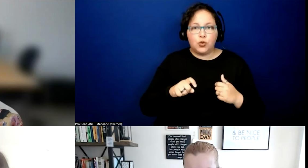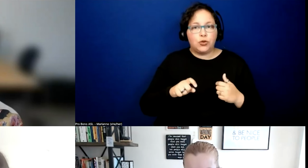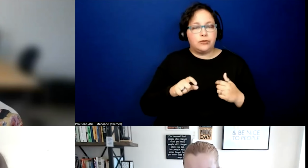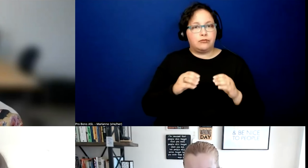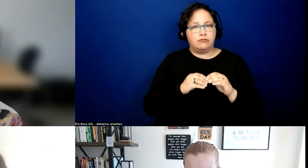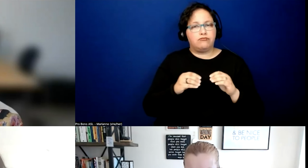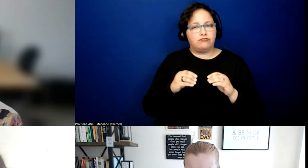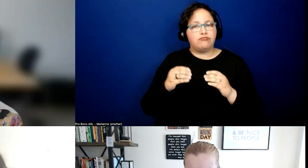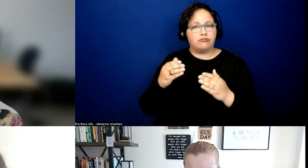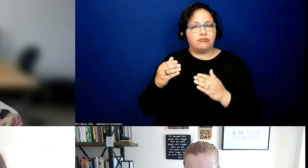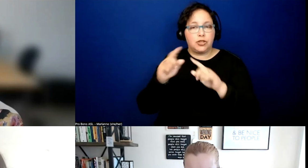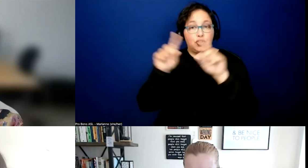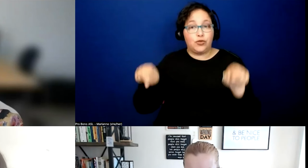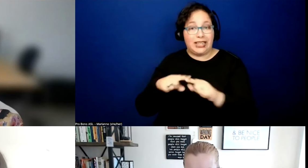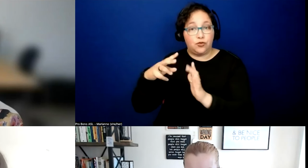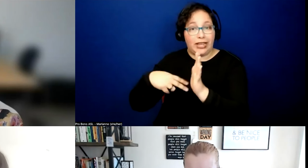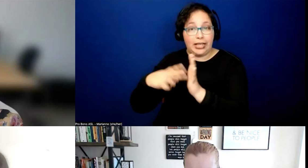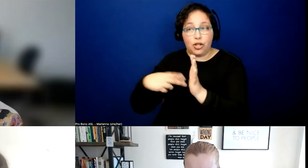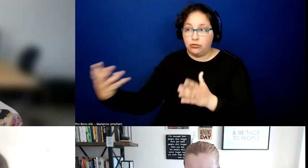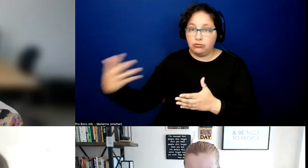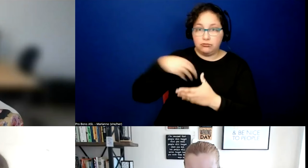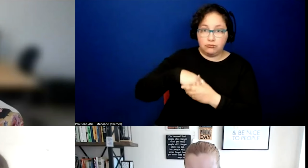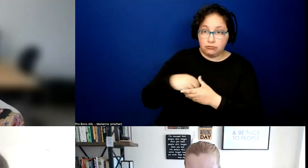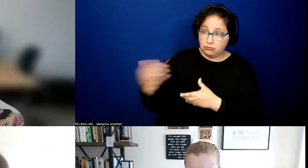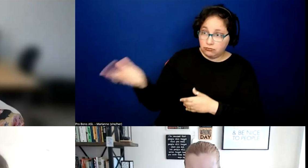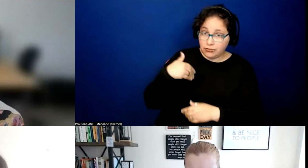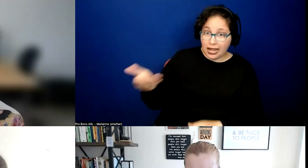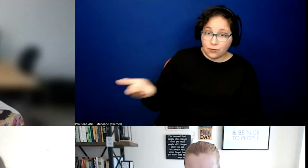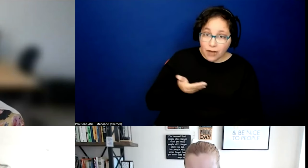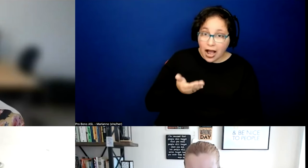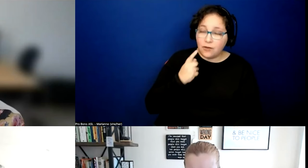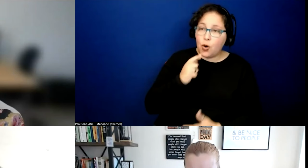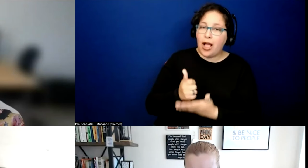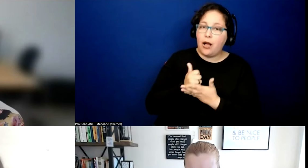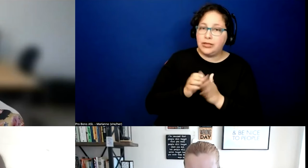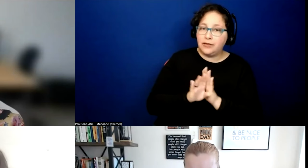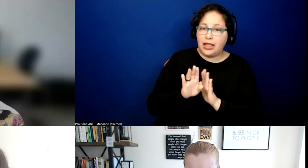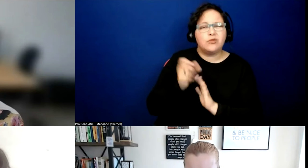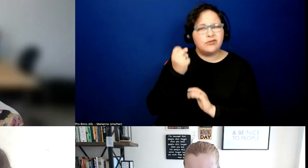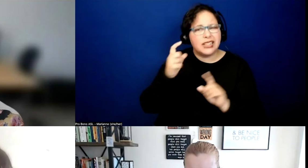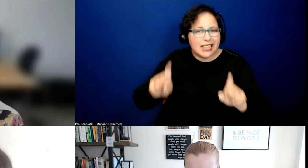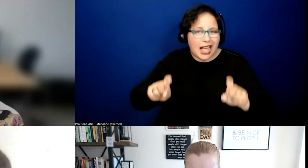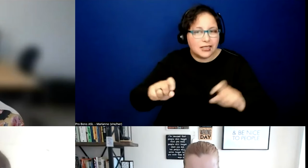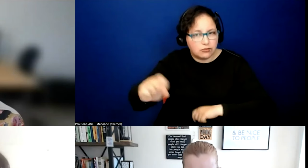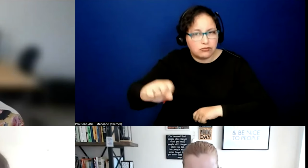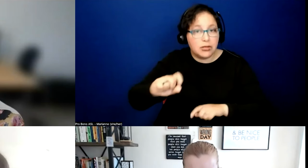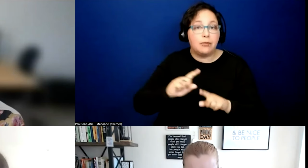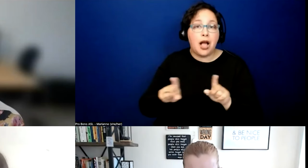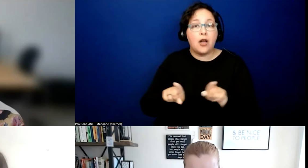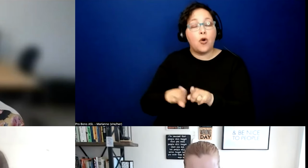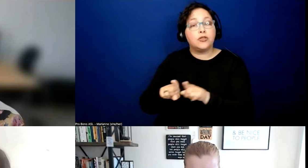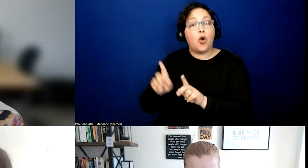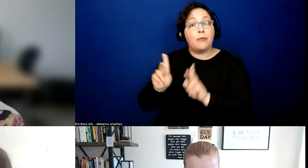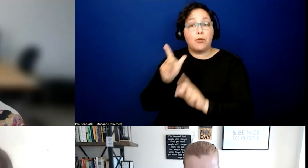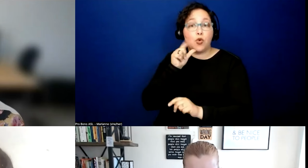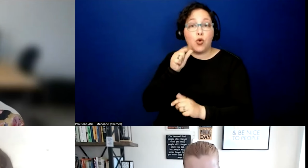screen reader users into our development work, and not only as testers but also as people that can